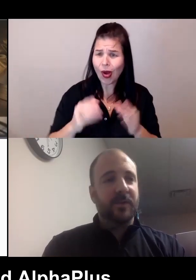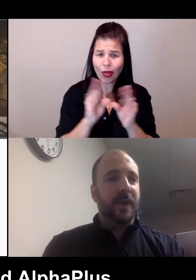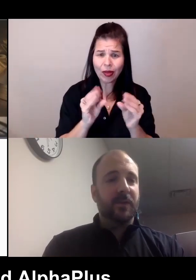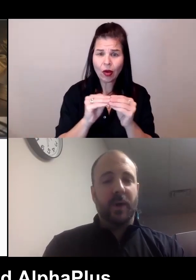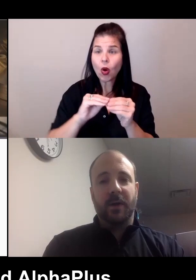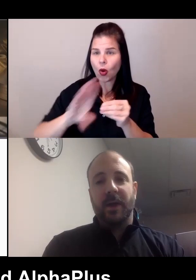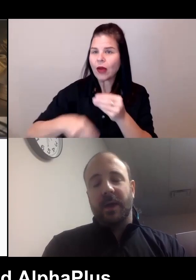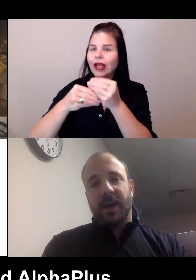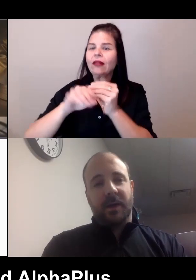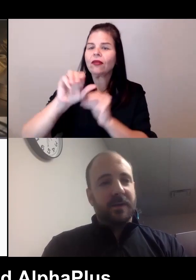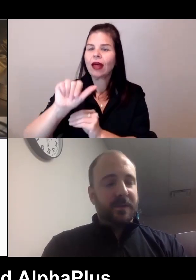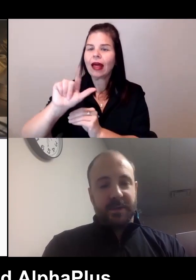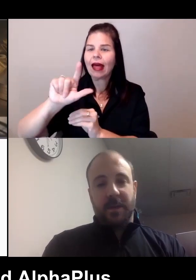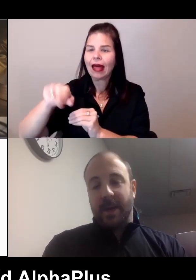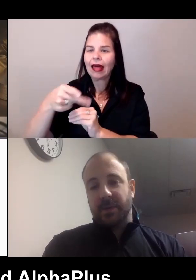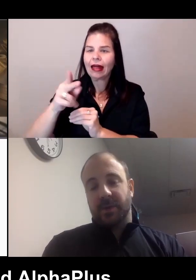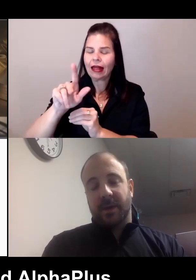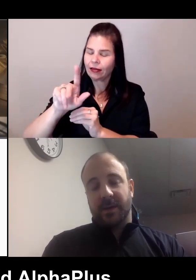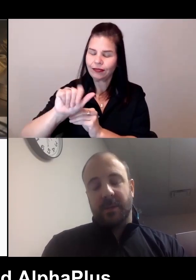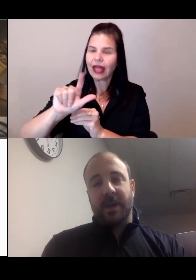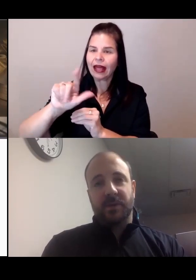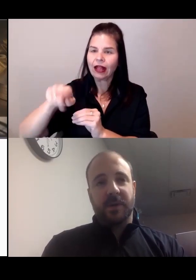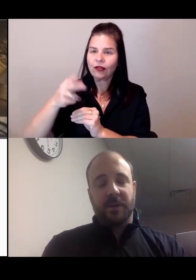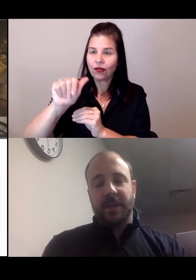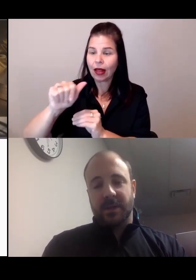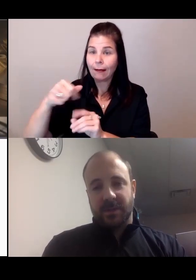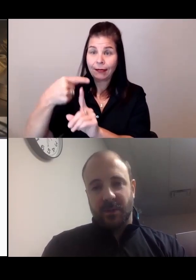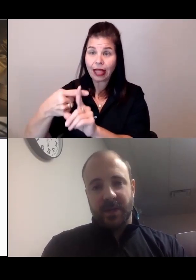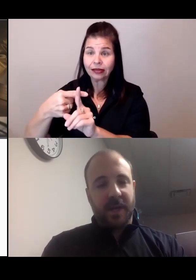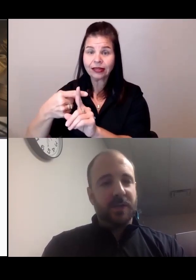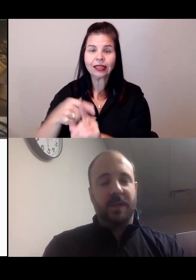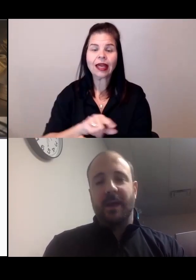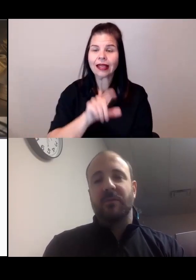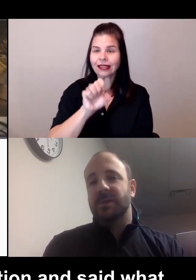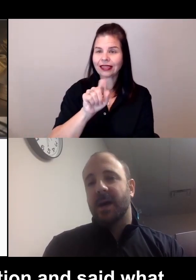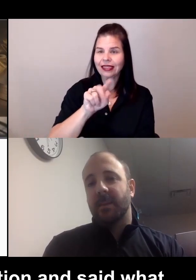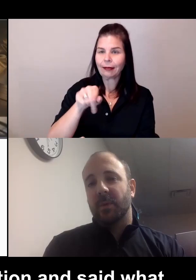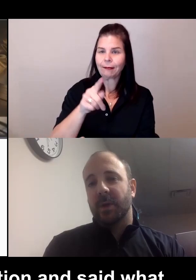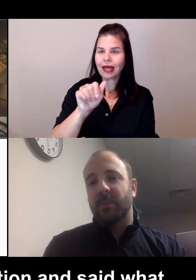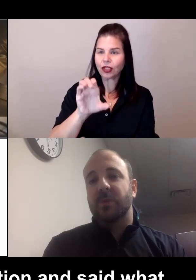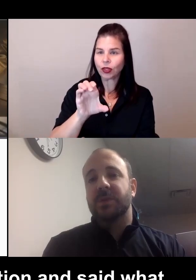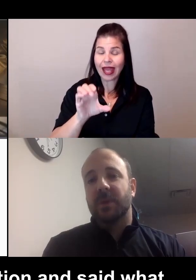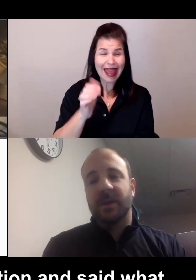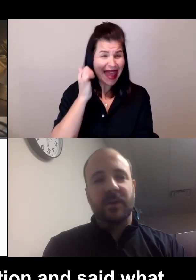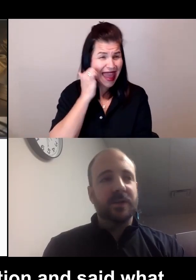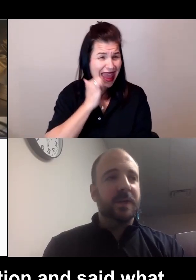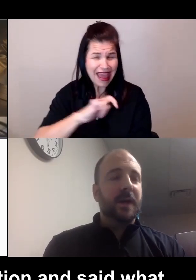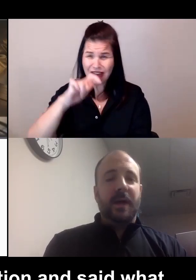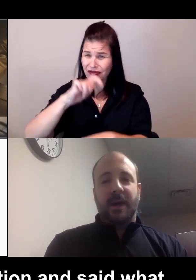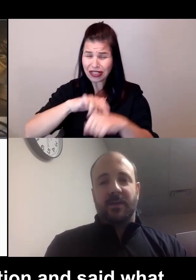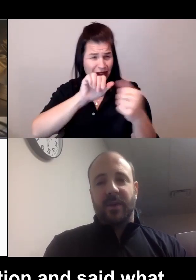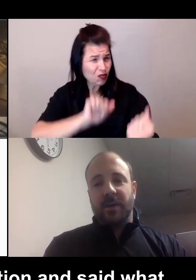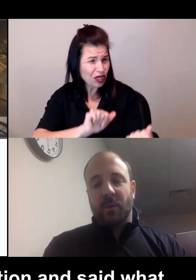that list as well, and the St. Patrick Adult and Continuing Education. Every time we approached an